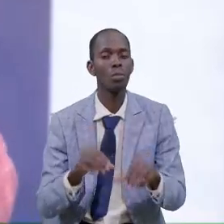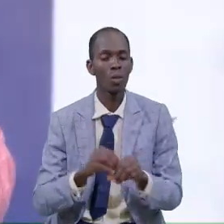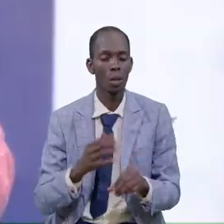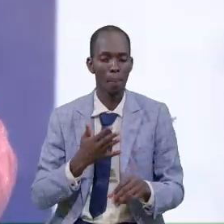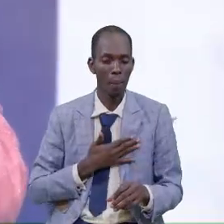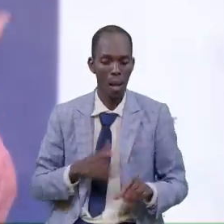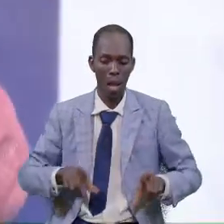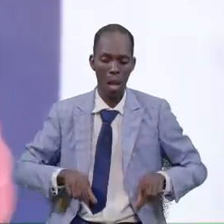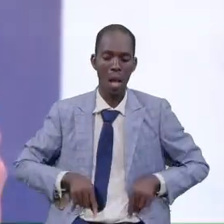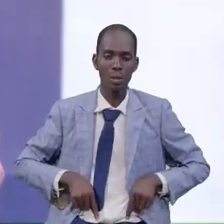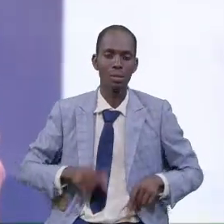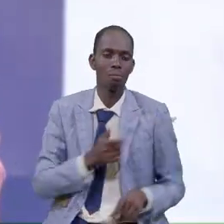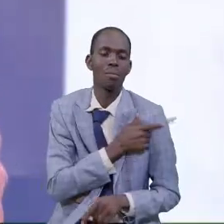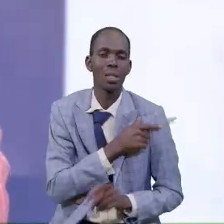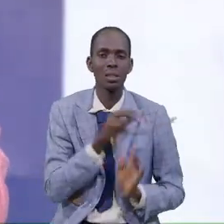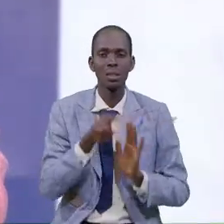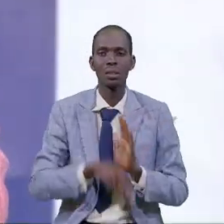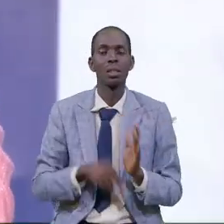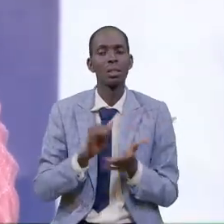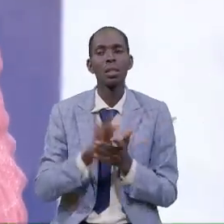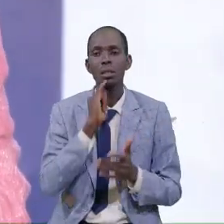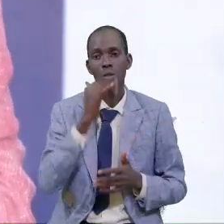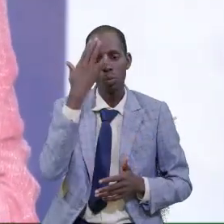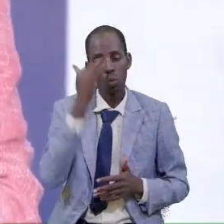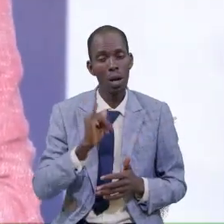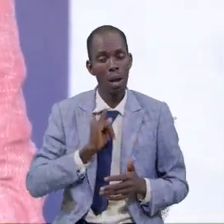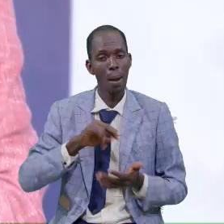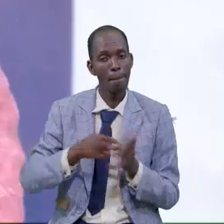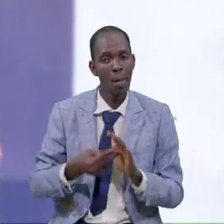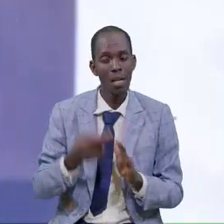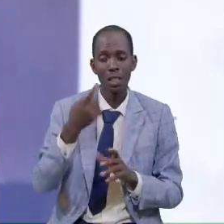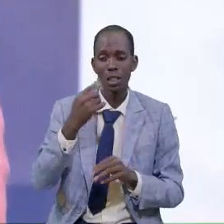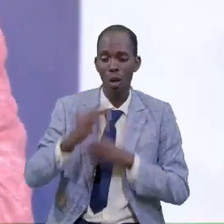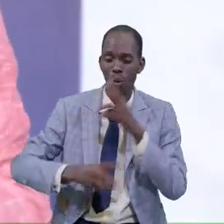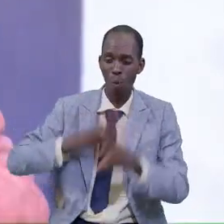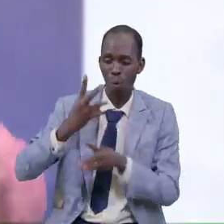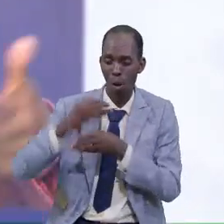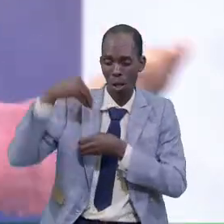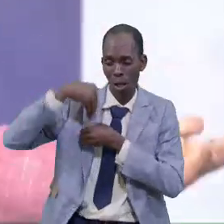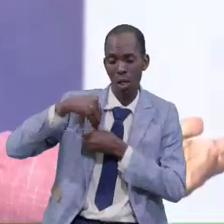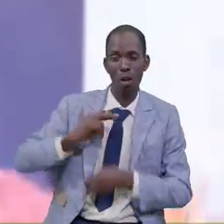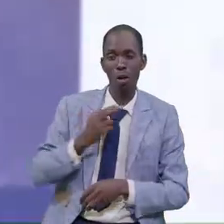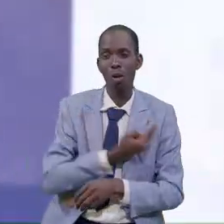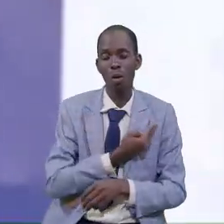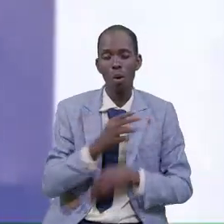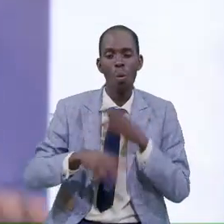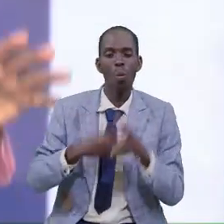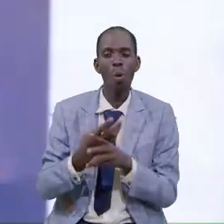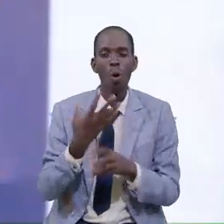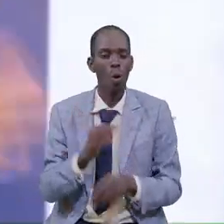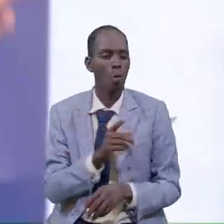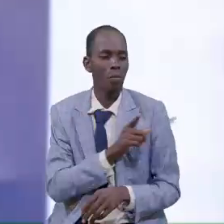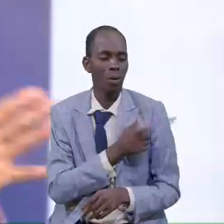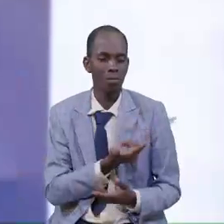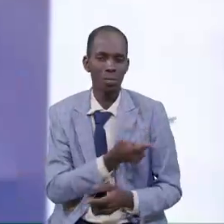The world in us, the world of idleness and the world of laziness, of course, the world of crime,